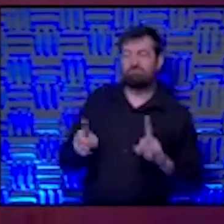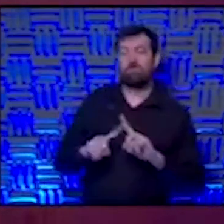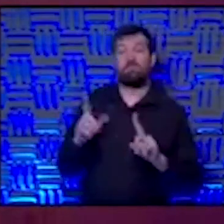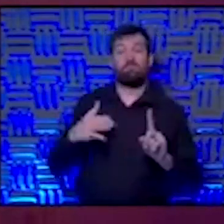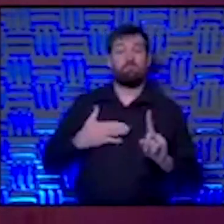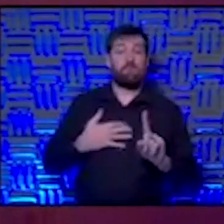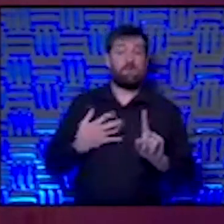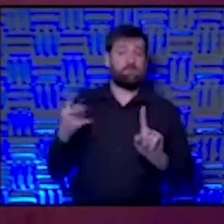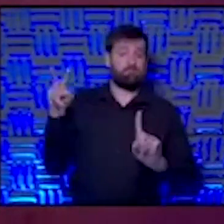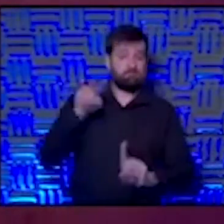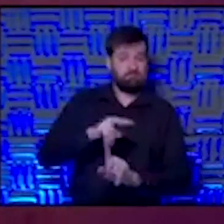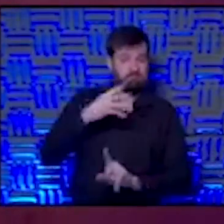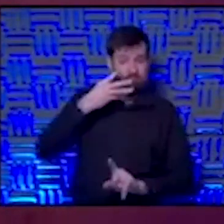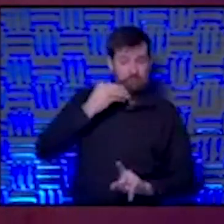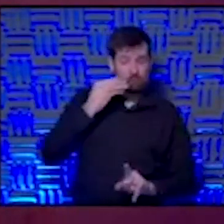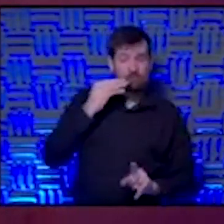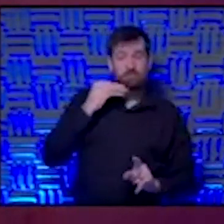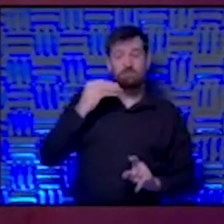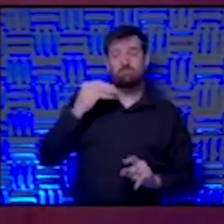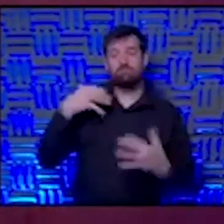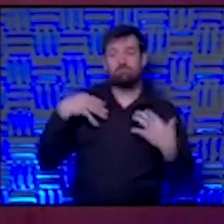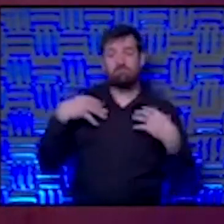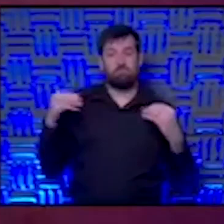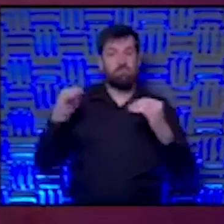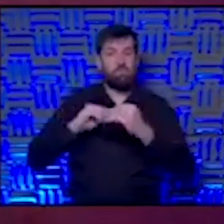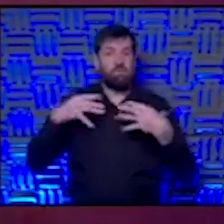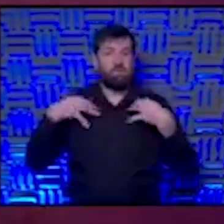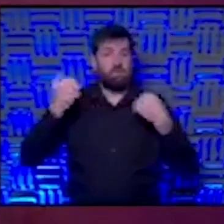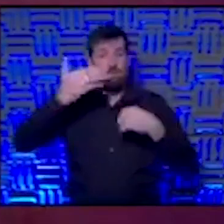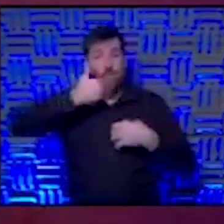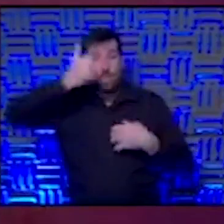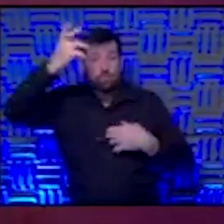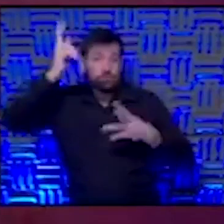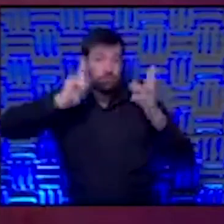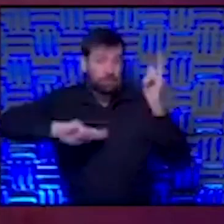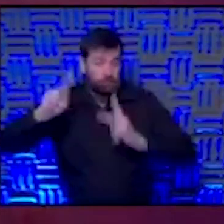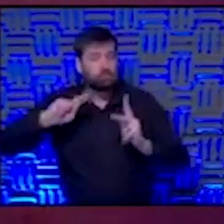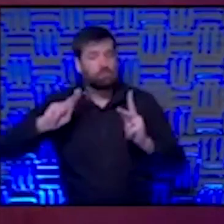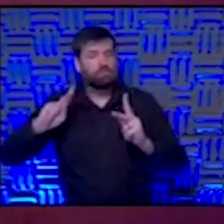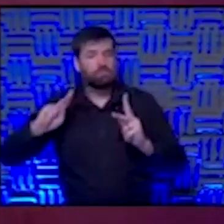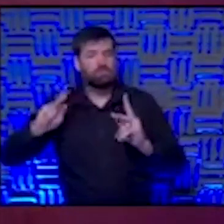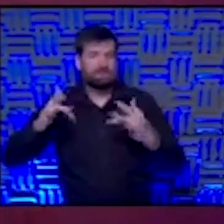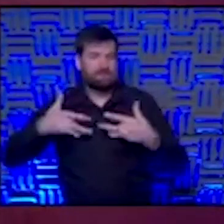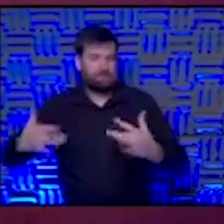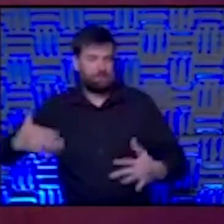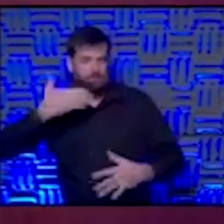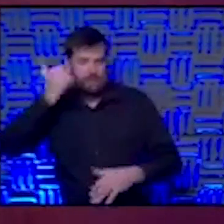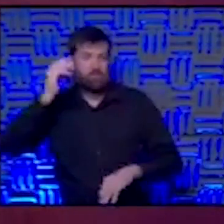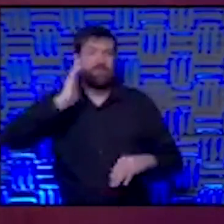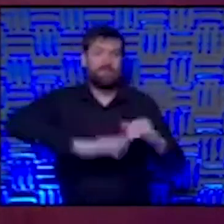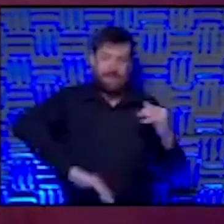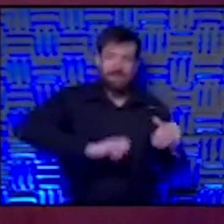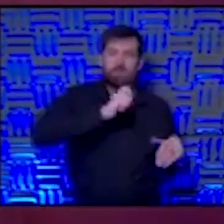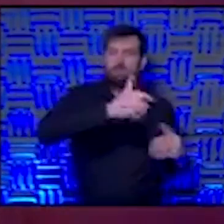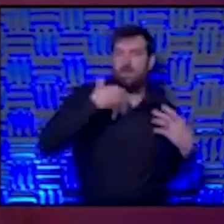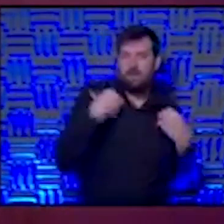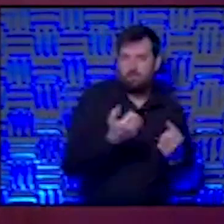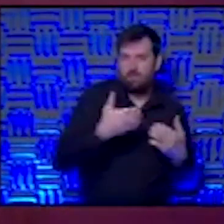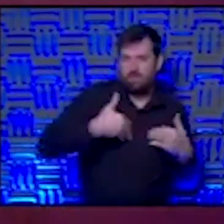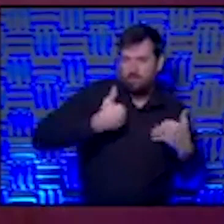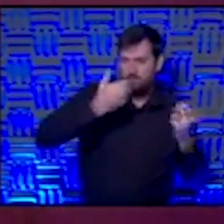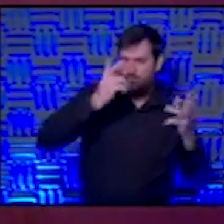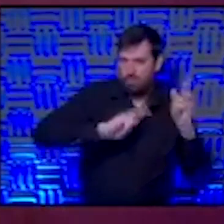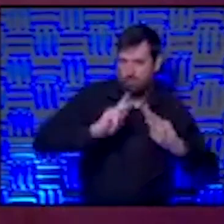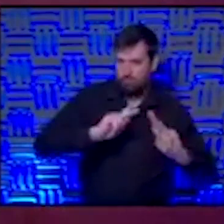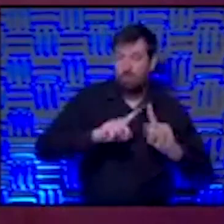what I have seen, a healthier older person seems to, for the most part, do better than an unhealthy younger person. But